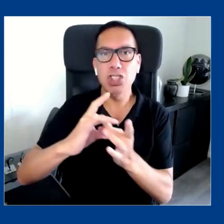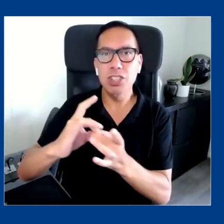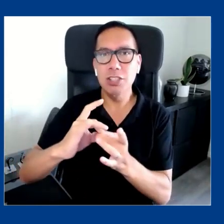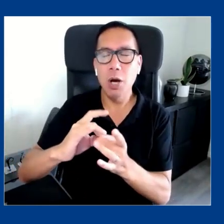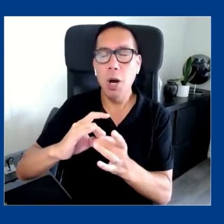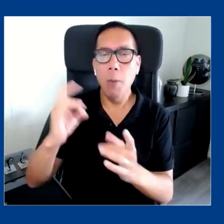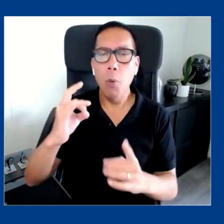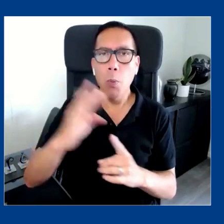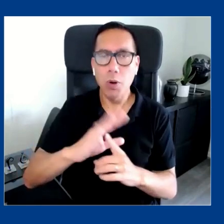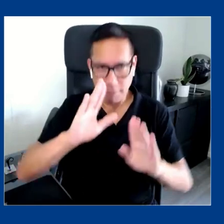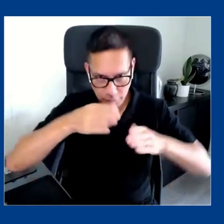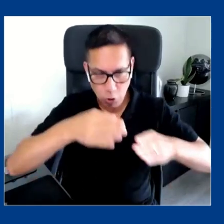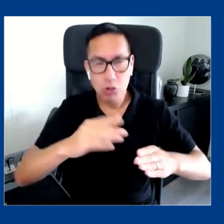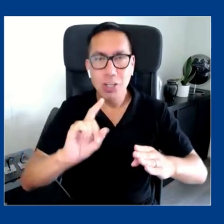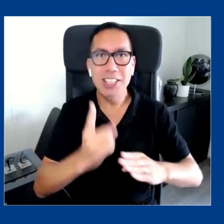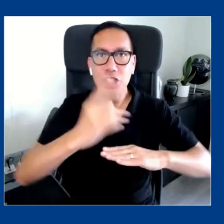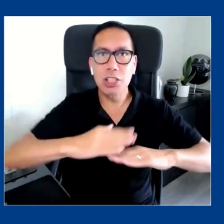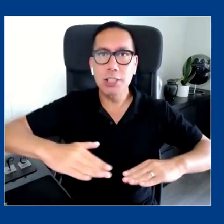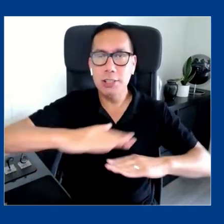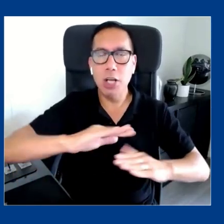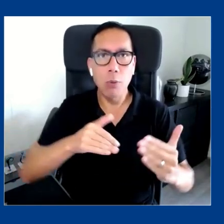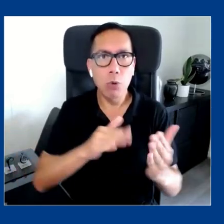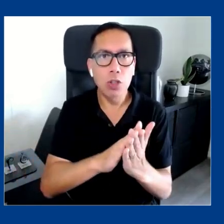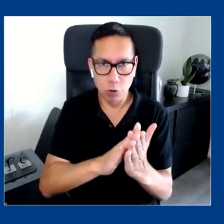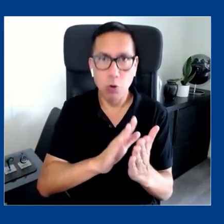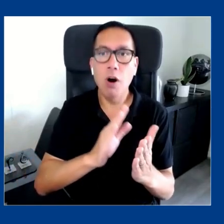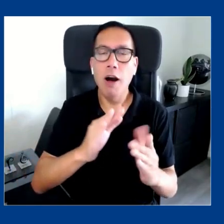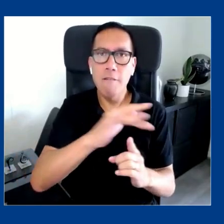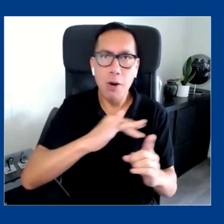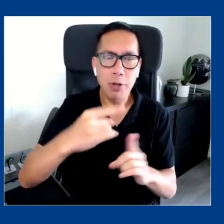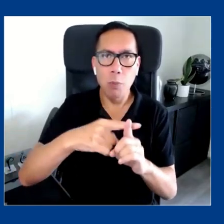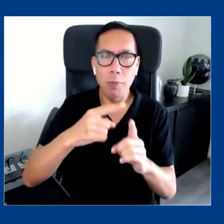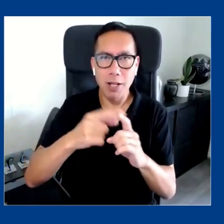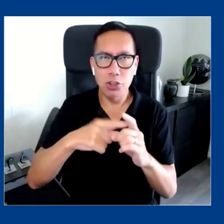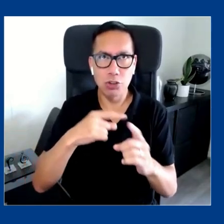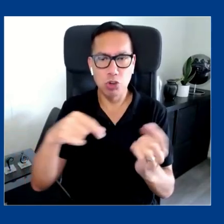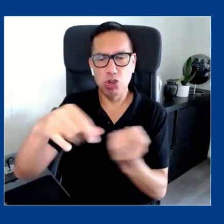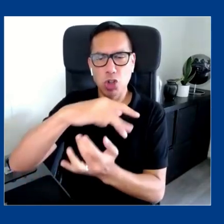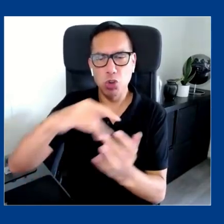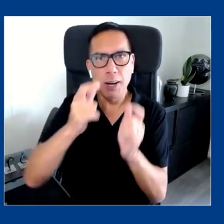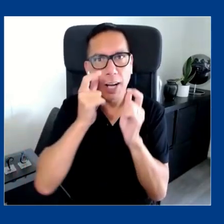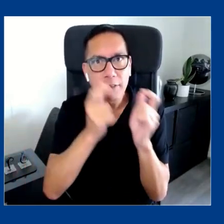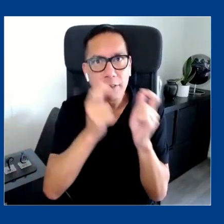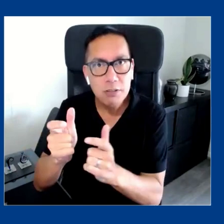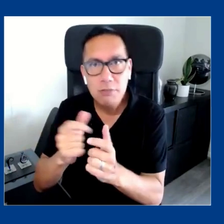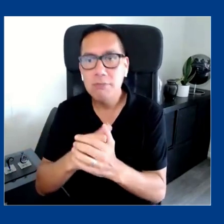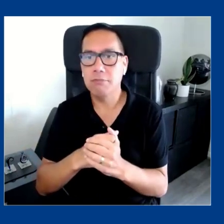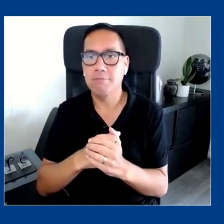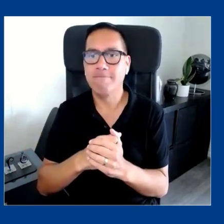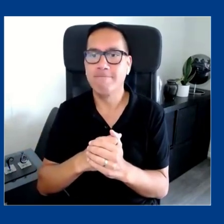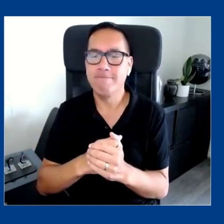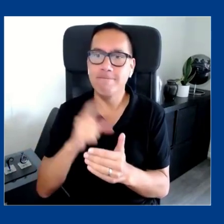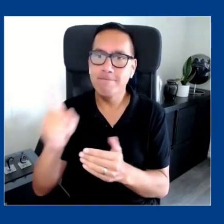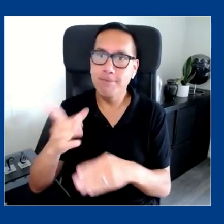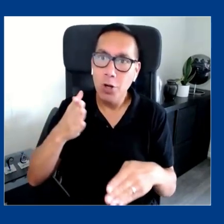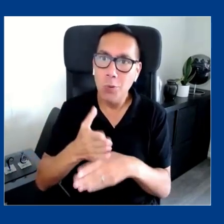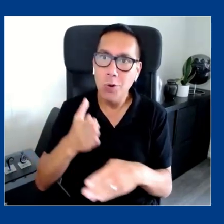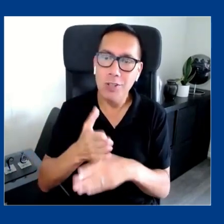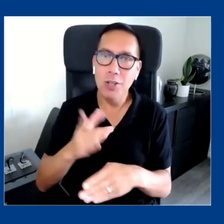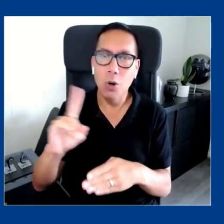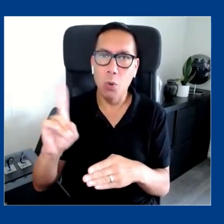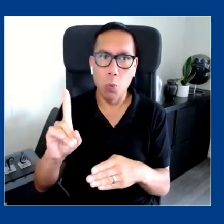approaches to environmental and social governance. Her research takes a critical ecological approach and is